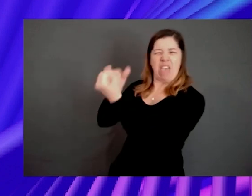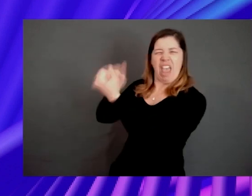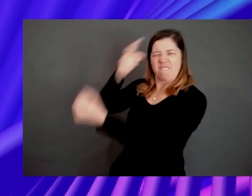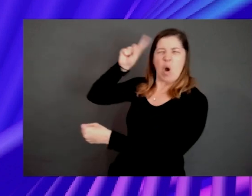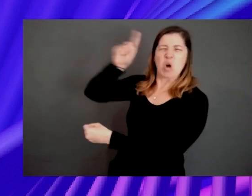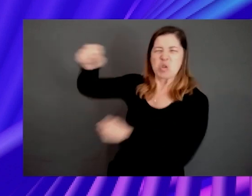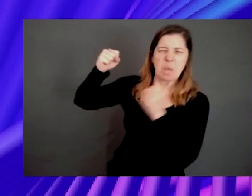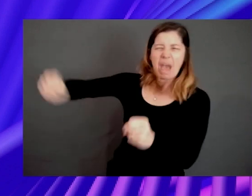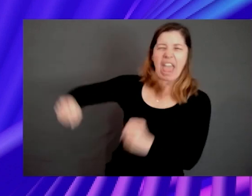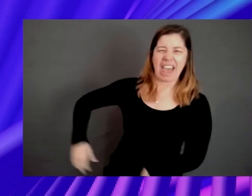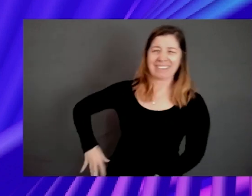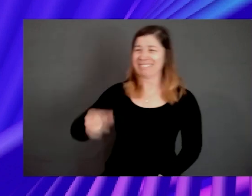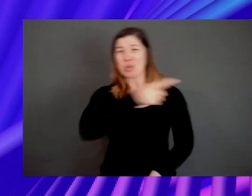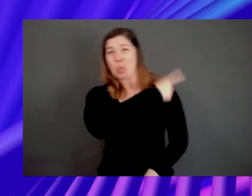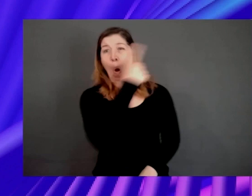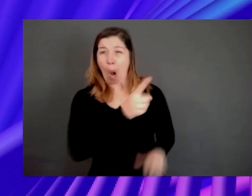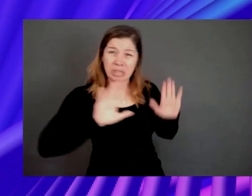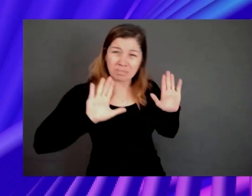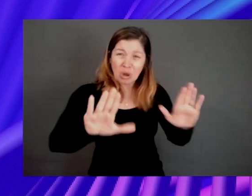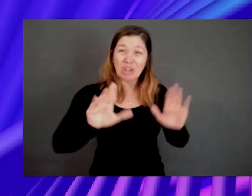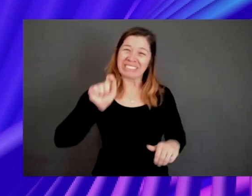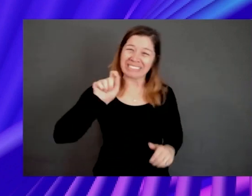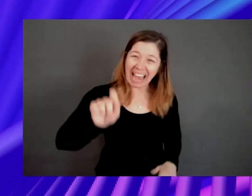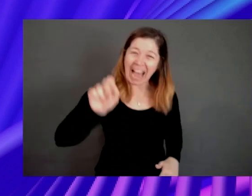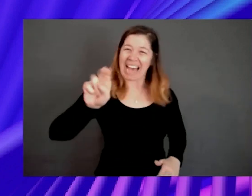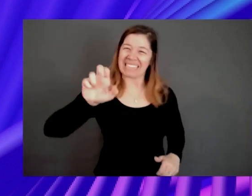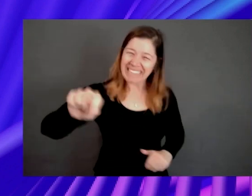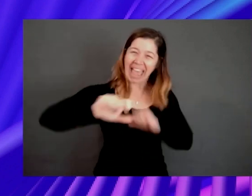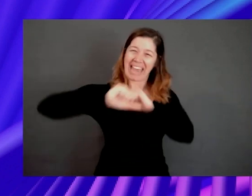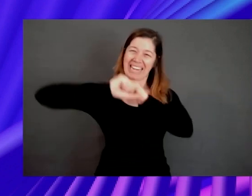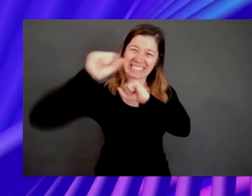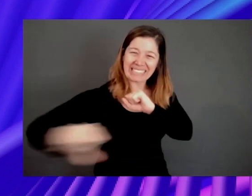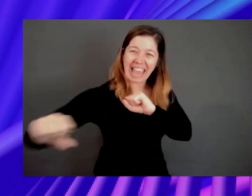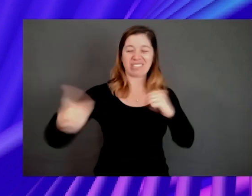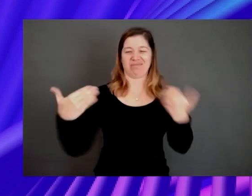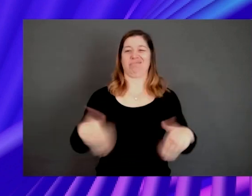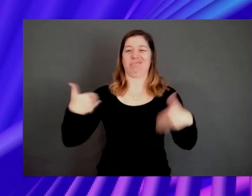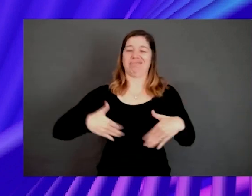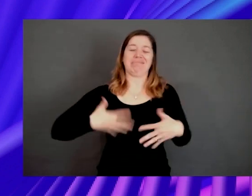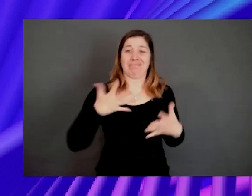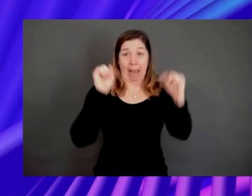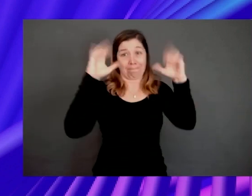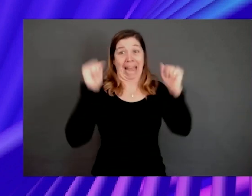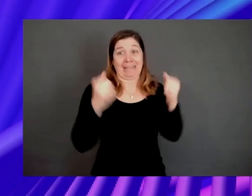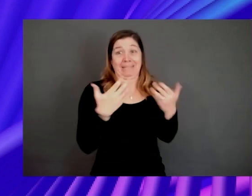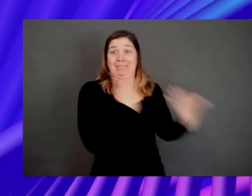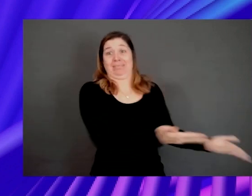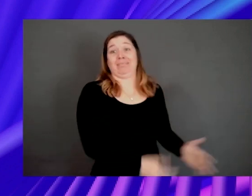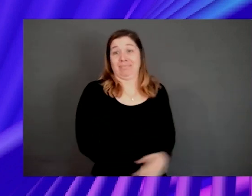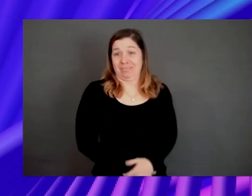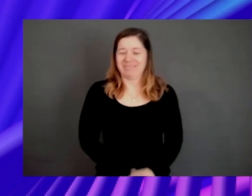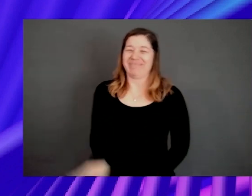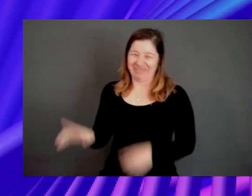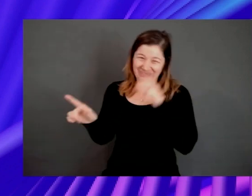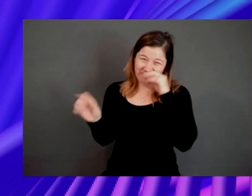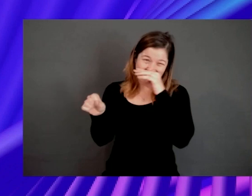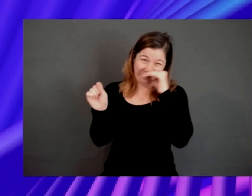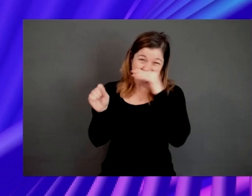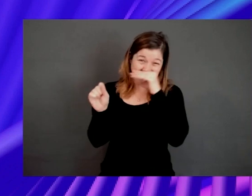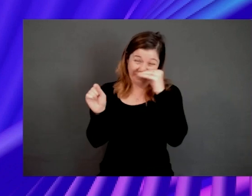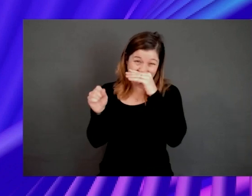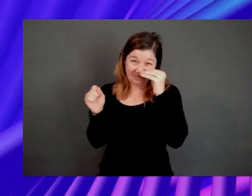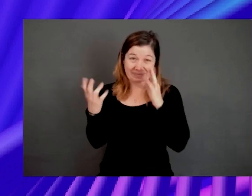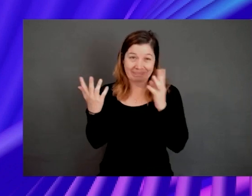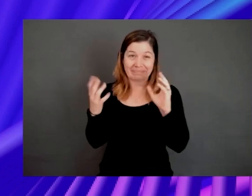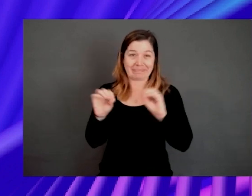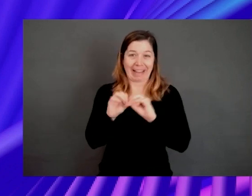of these .NET extensions. It's amazing. I have to say thank you, just first of all. Well, it's been definitely, it's been, obviously this isn't